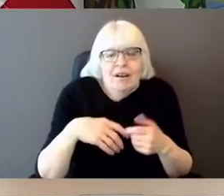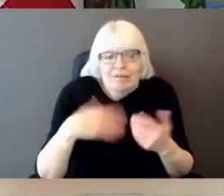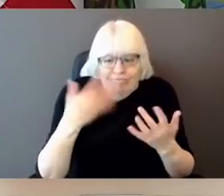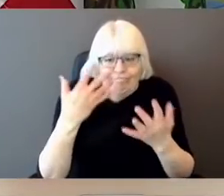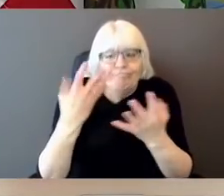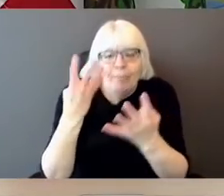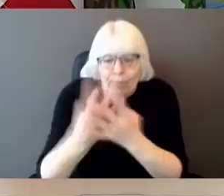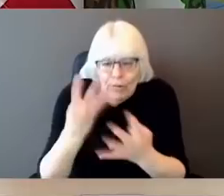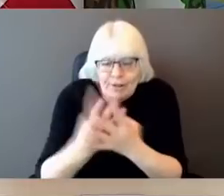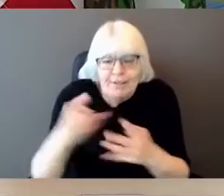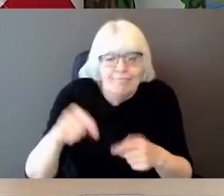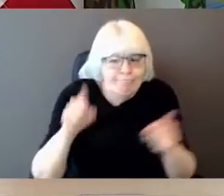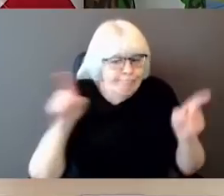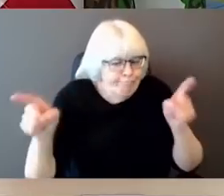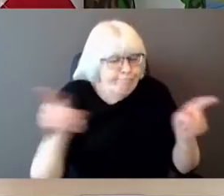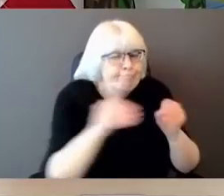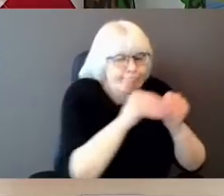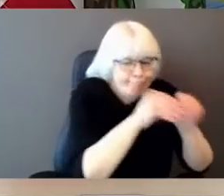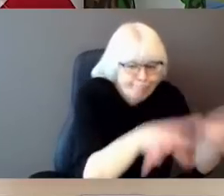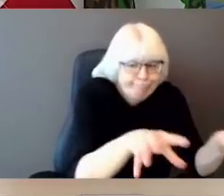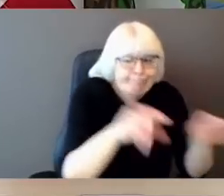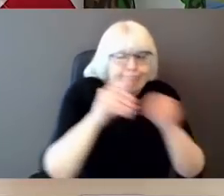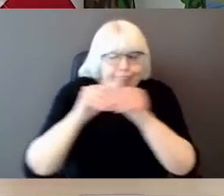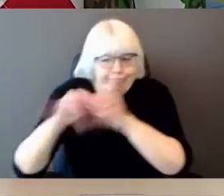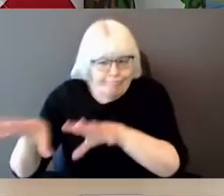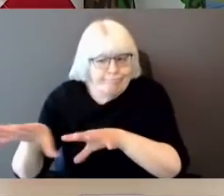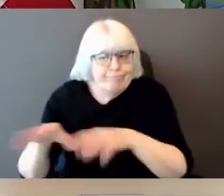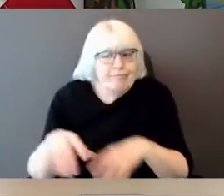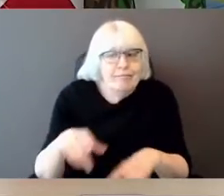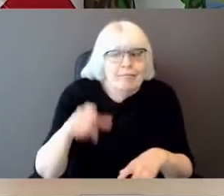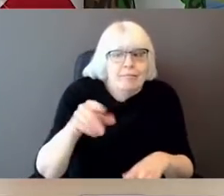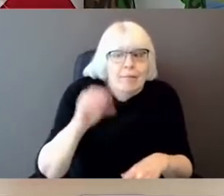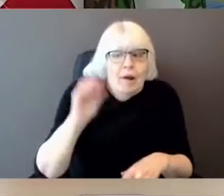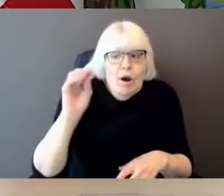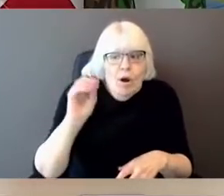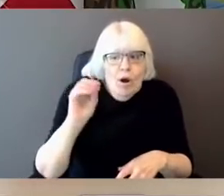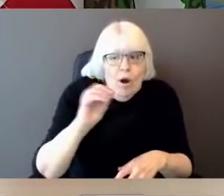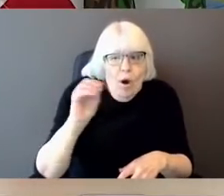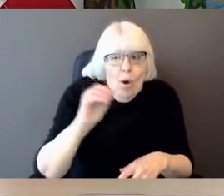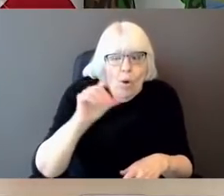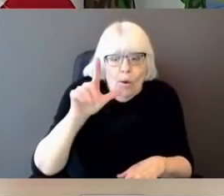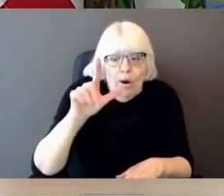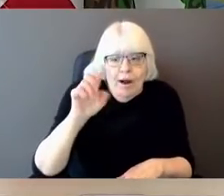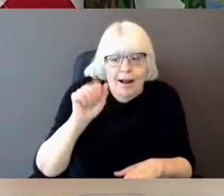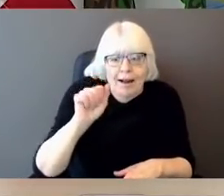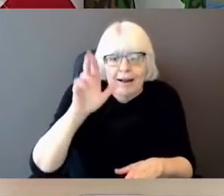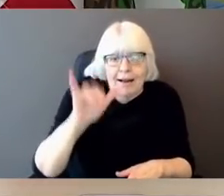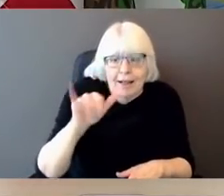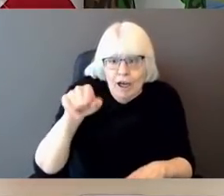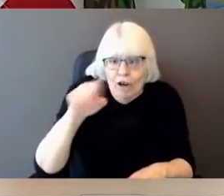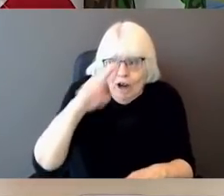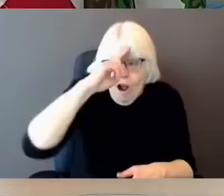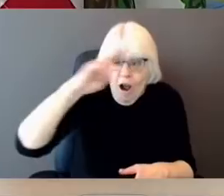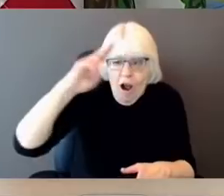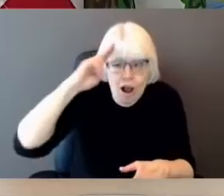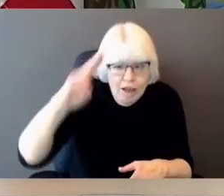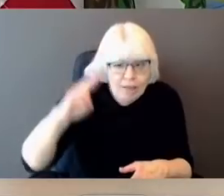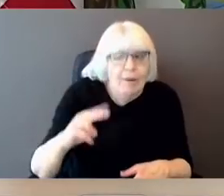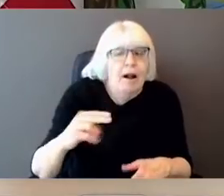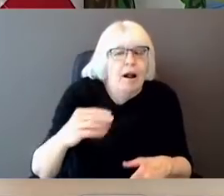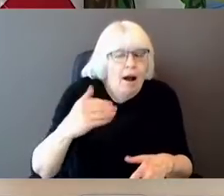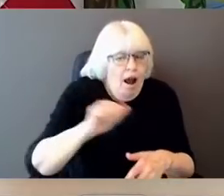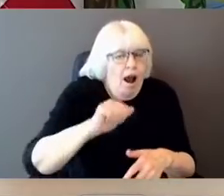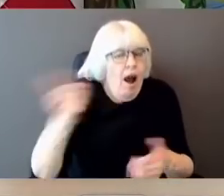Hospital. We've had questions regarding outbreaks in long-term care and community care facilities. Current